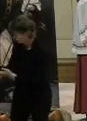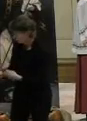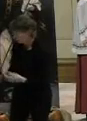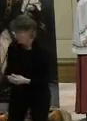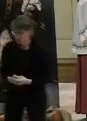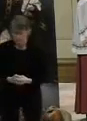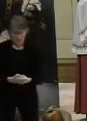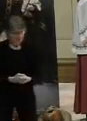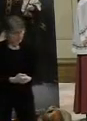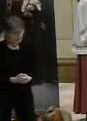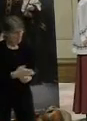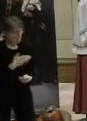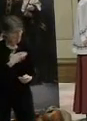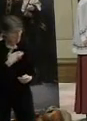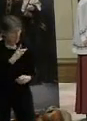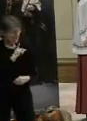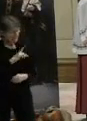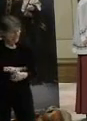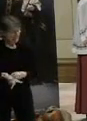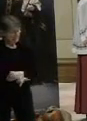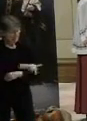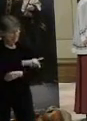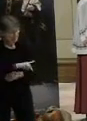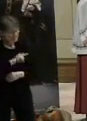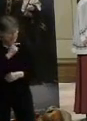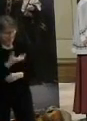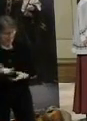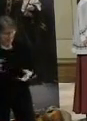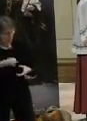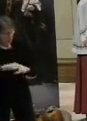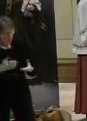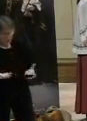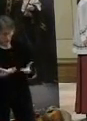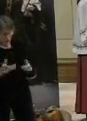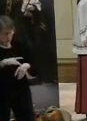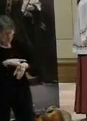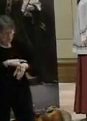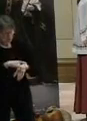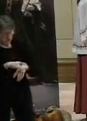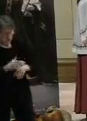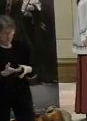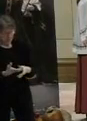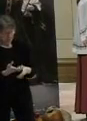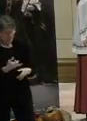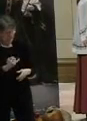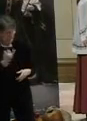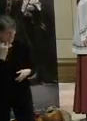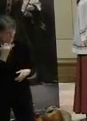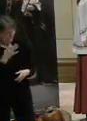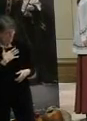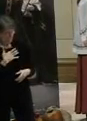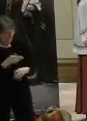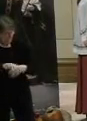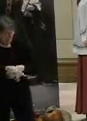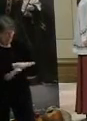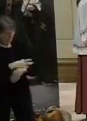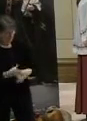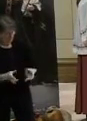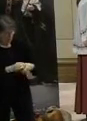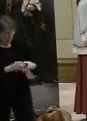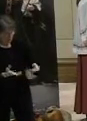answered, "My kingdom does not belong to this world. If my kingdom did belong to this